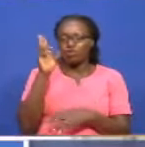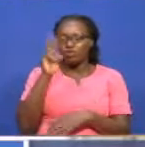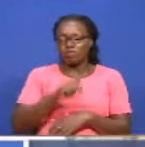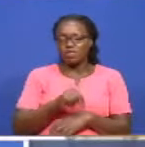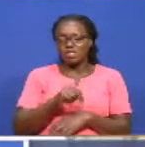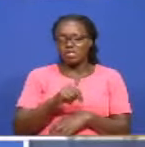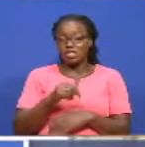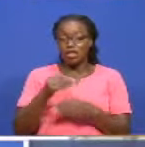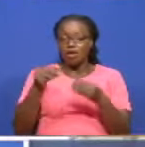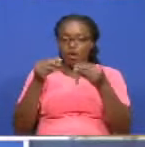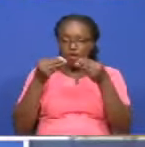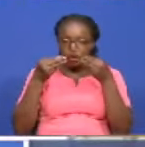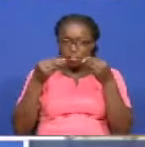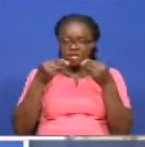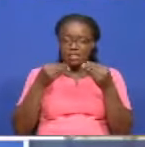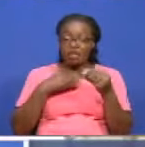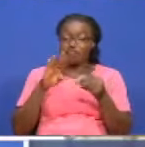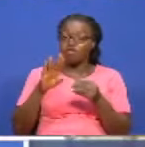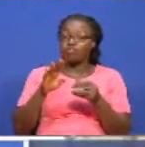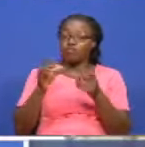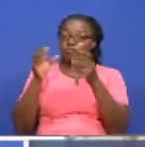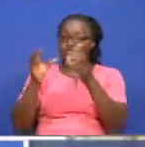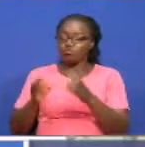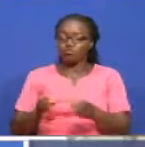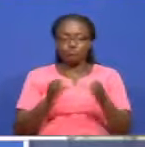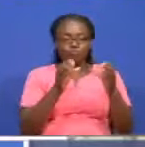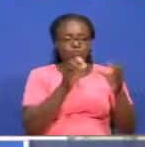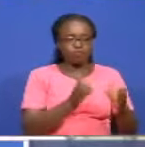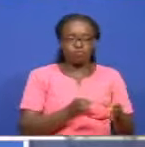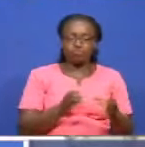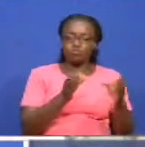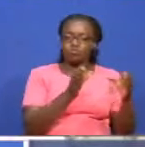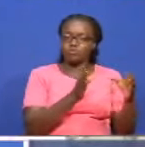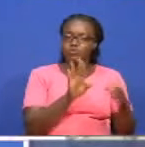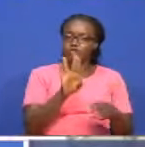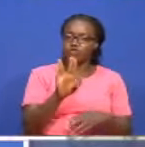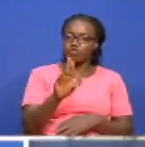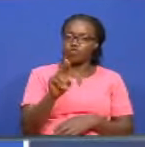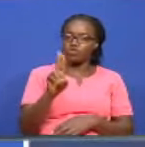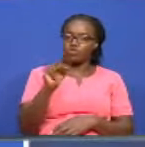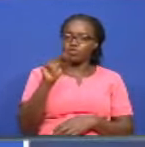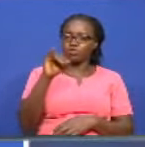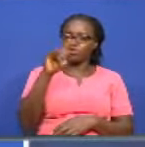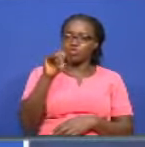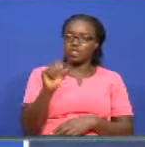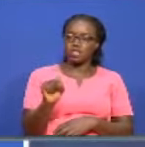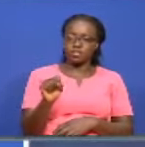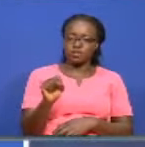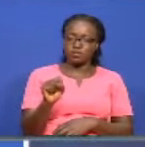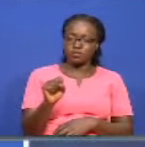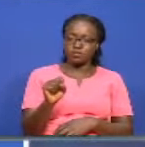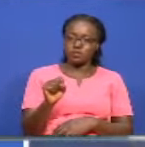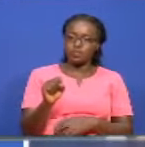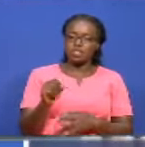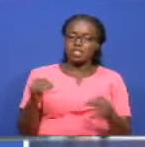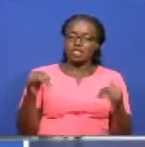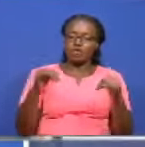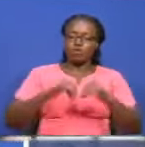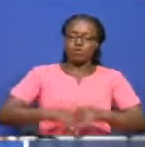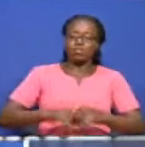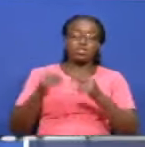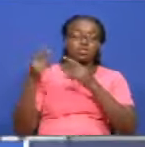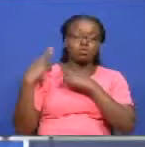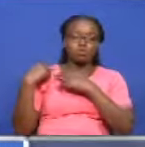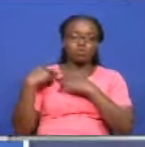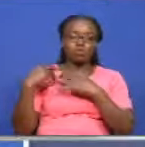Oxygen plant have 4 units. One, the first unit is the compressor. The compressor is responsible for taking air from